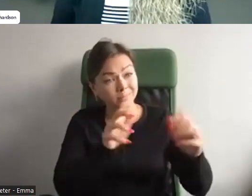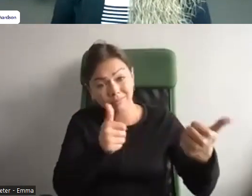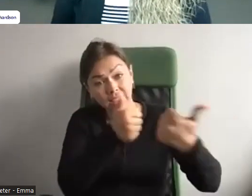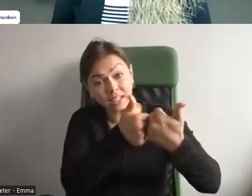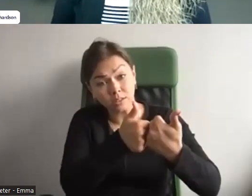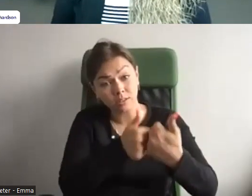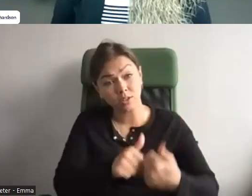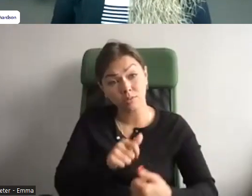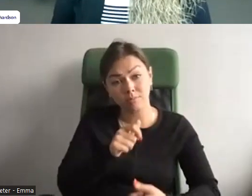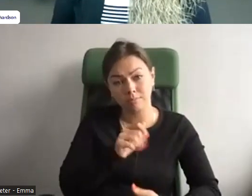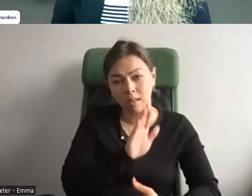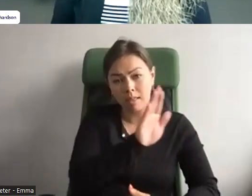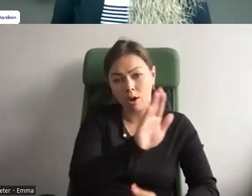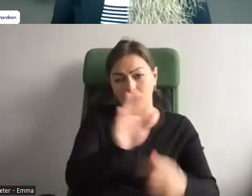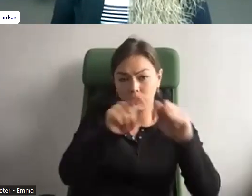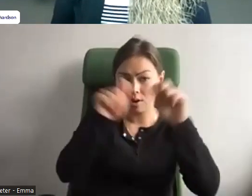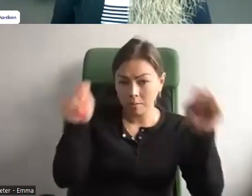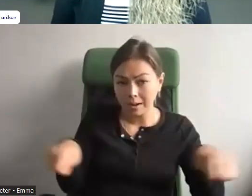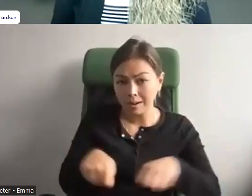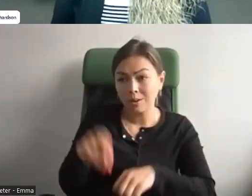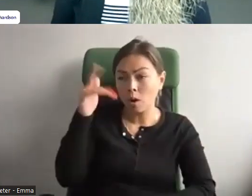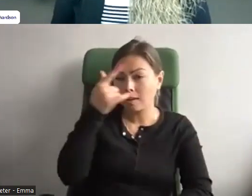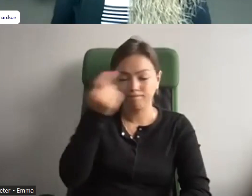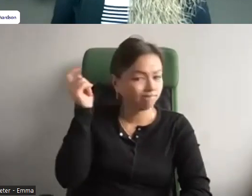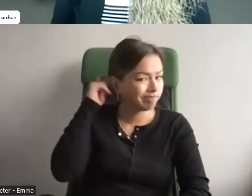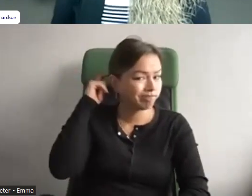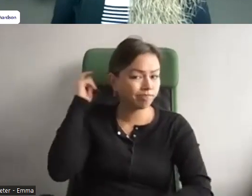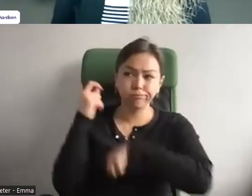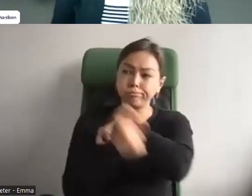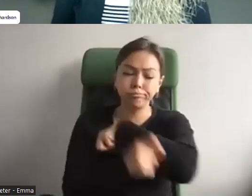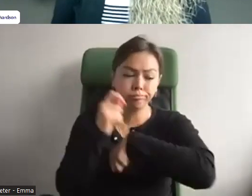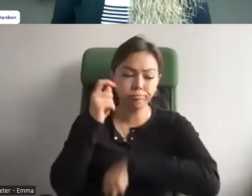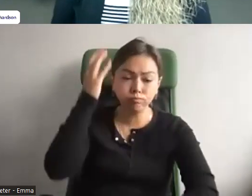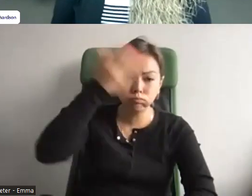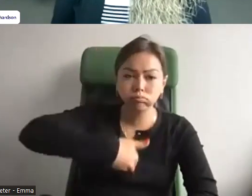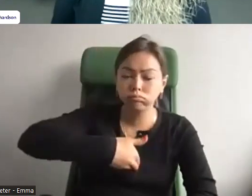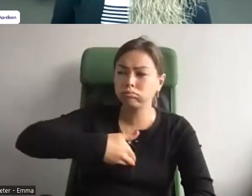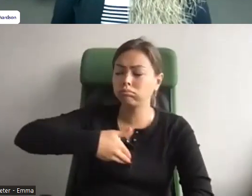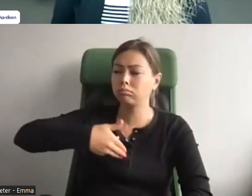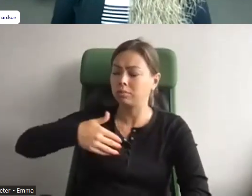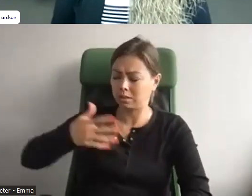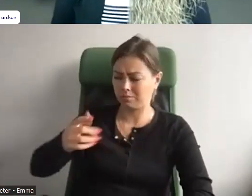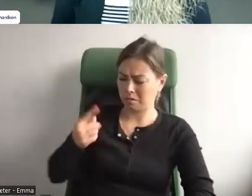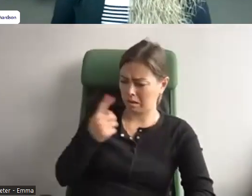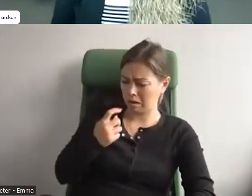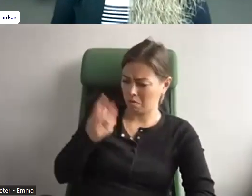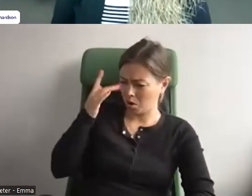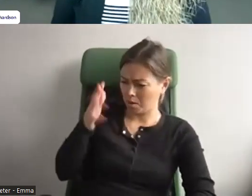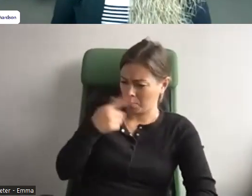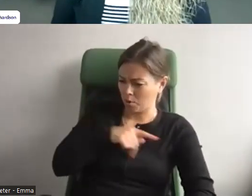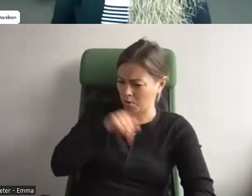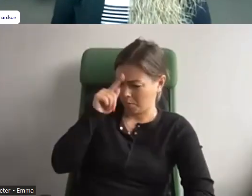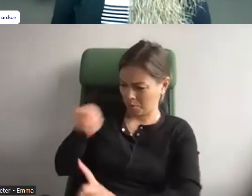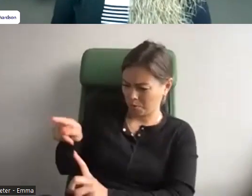framing, because it's a default that's automatic. They're not thinking about it. Why would you make it personal about me? And